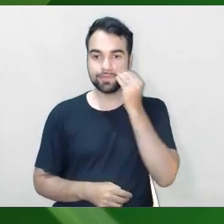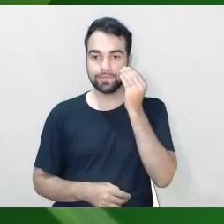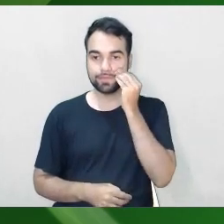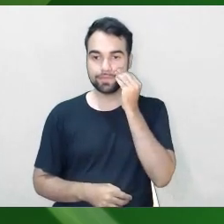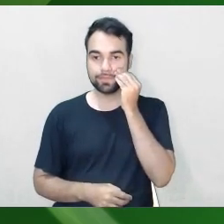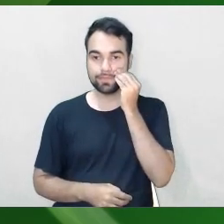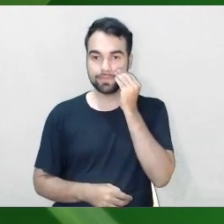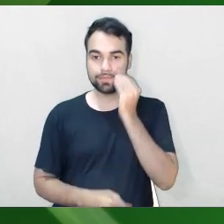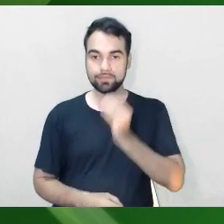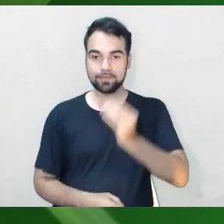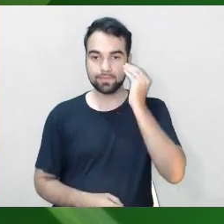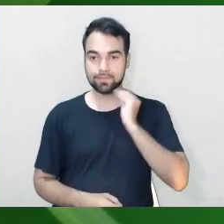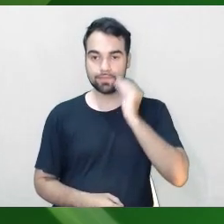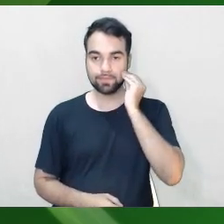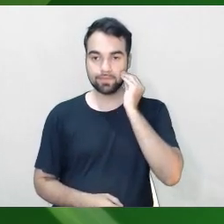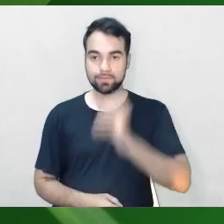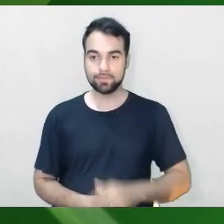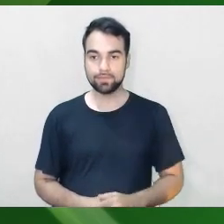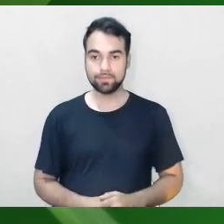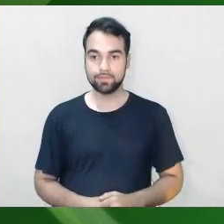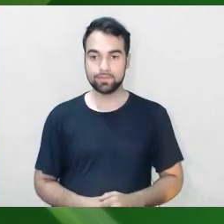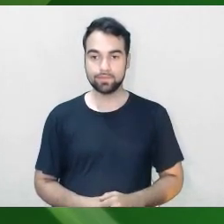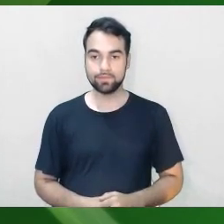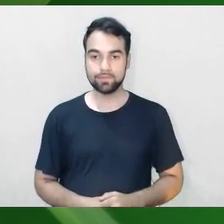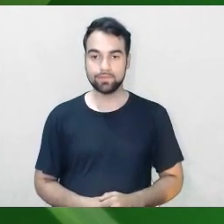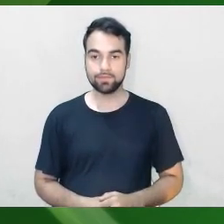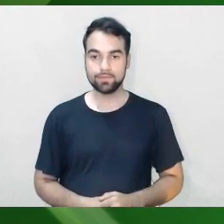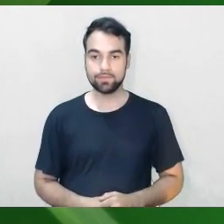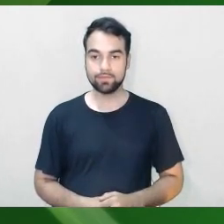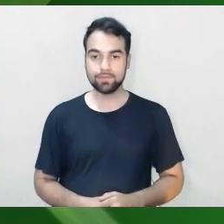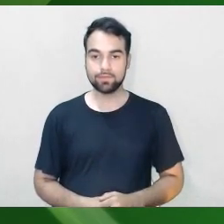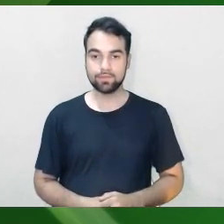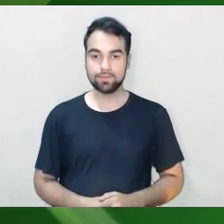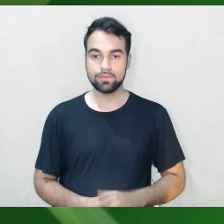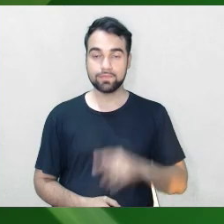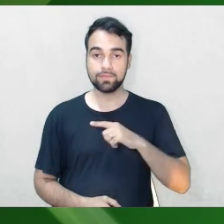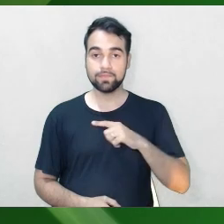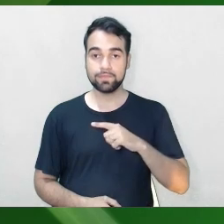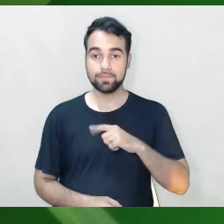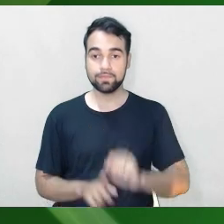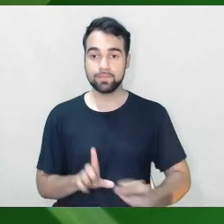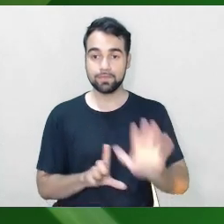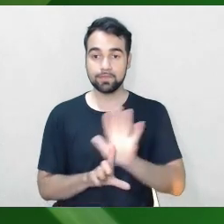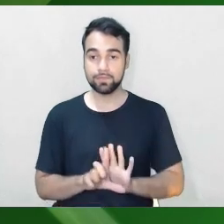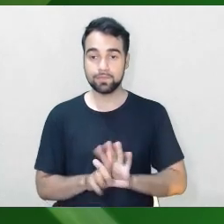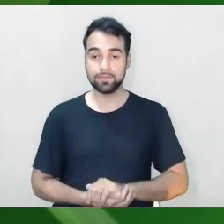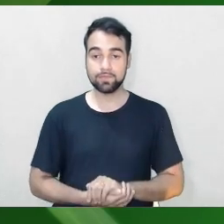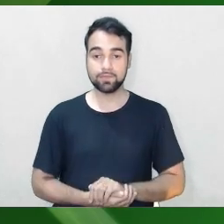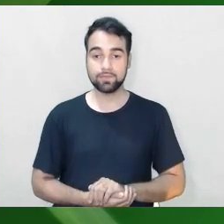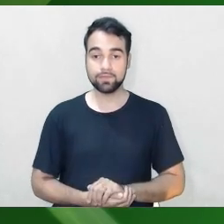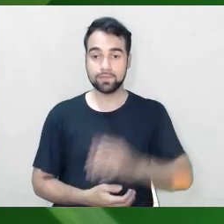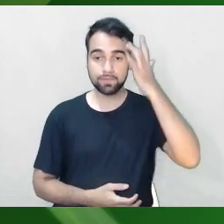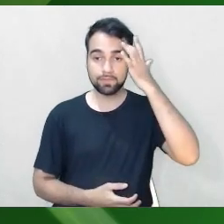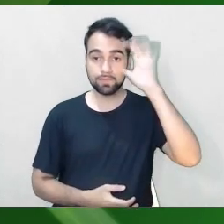different when we talk about tests and experiments. Experiments are knowledge. I have a platform